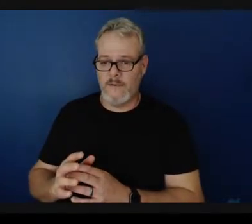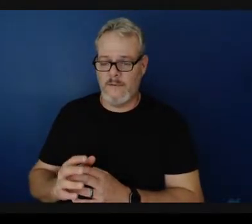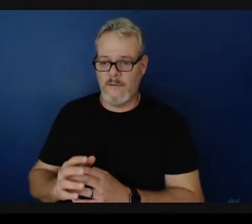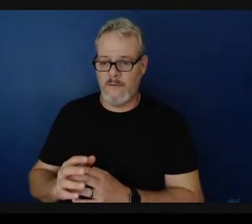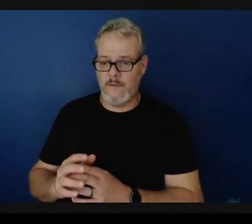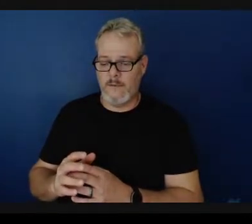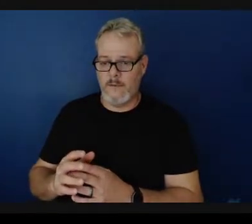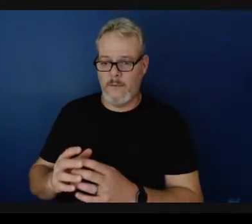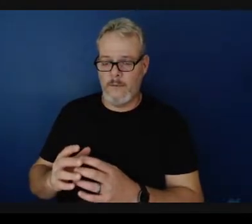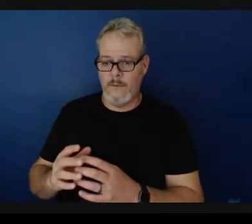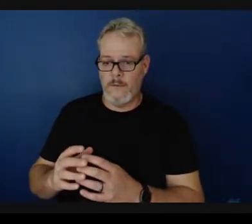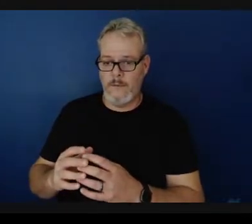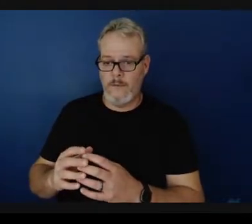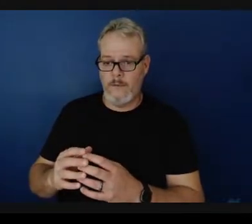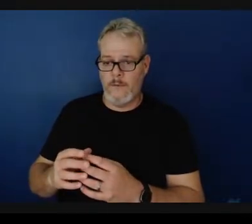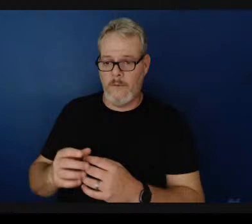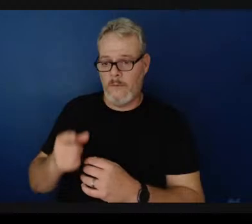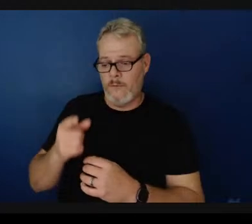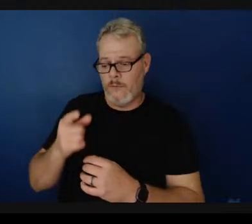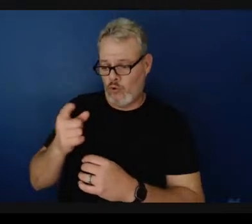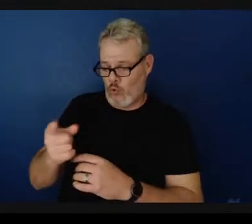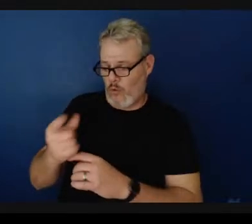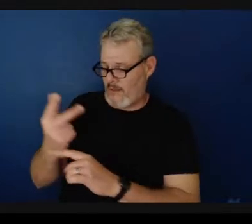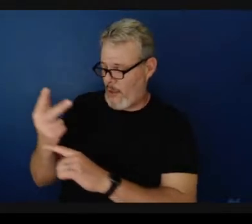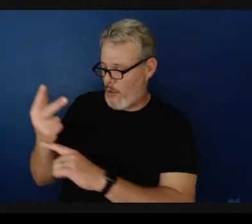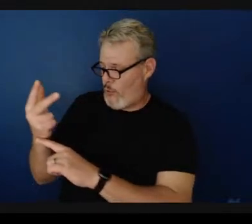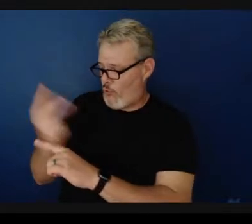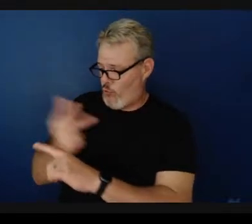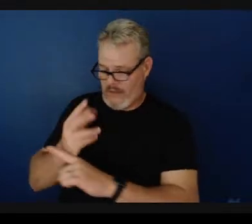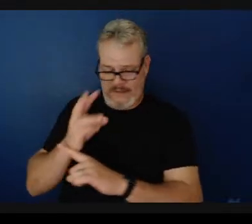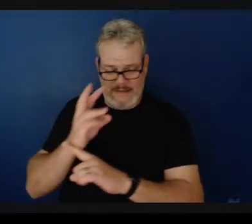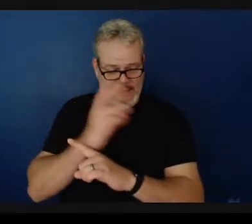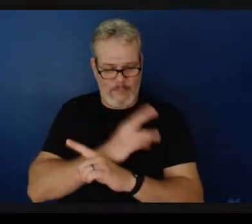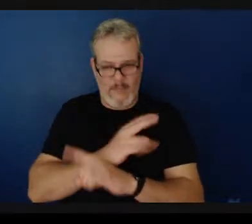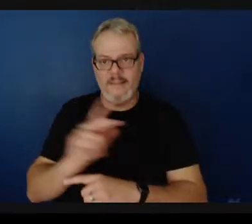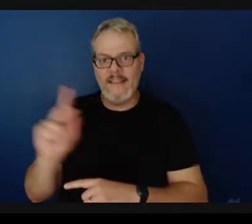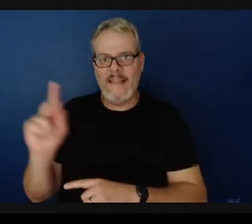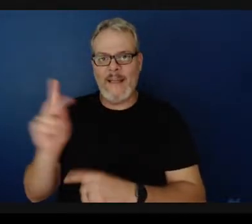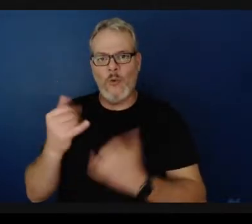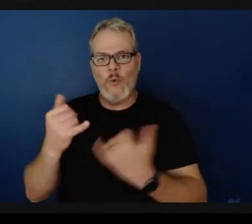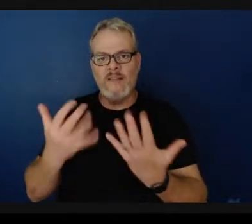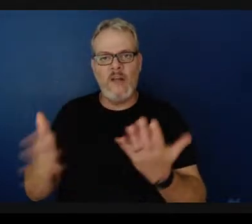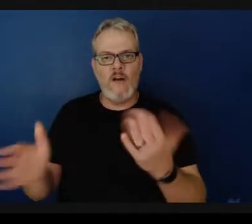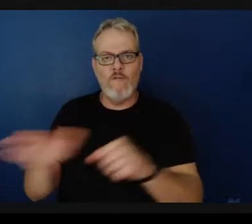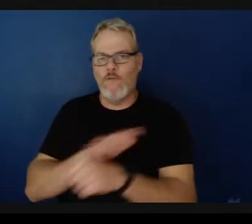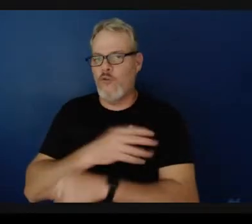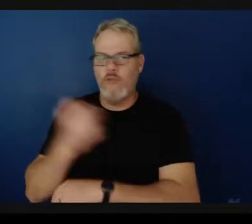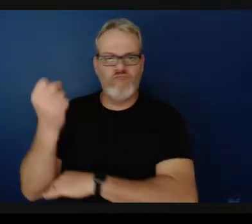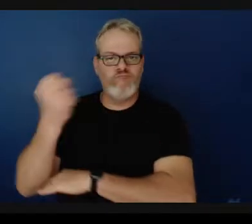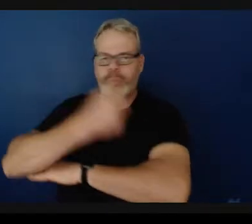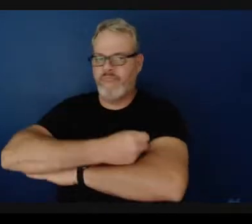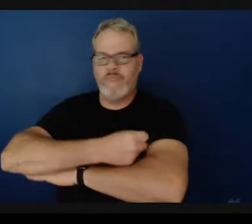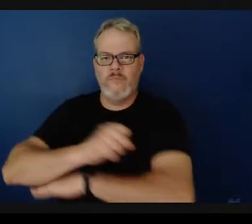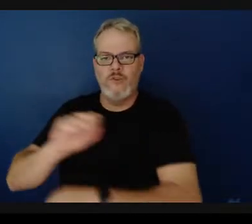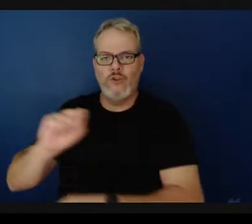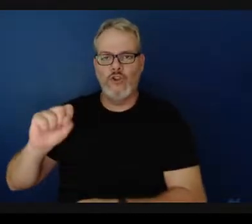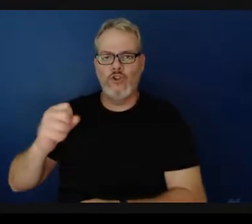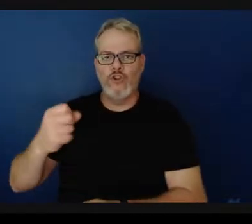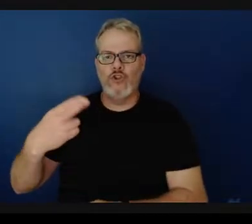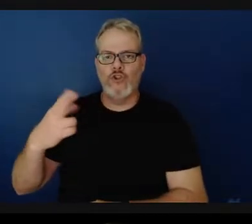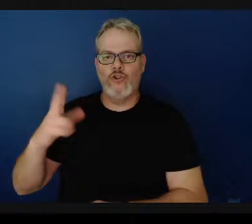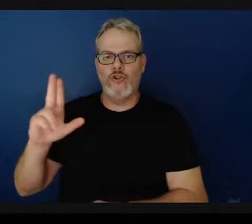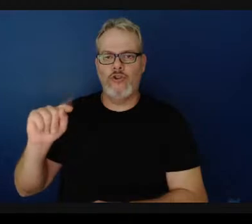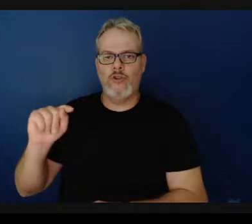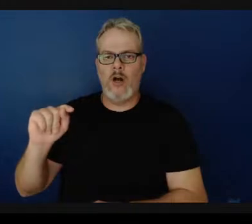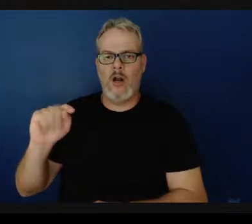here we are in a period of 6 months. Kilauea is now all the way shut off, right? And so that's really